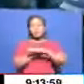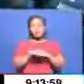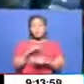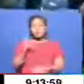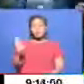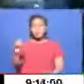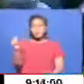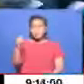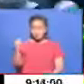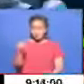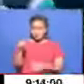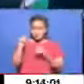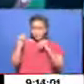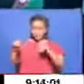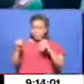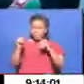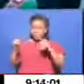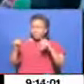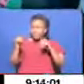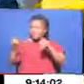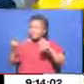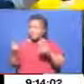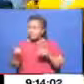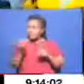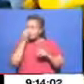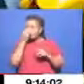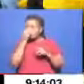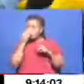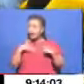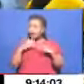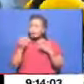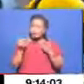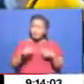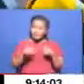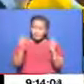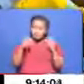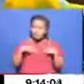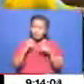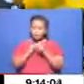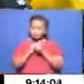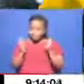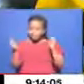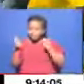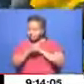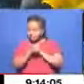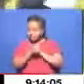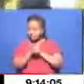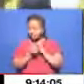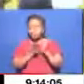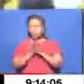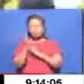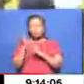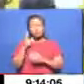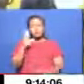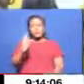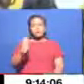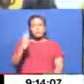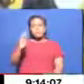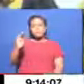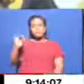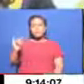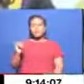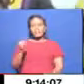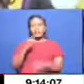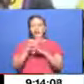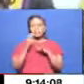critics of Deputy President William Ruto have accused him of attempting to sneak changes sought through the impugned Building Bridges initiative despite opposing